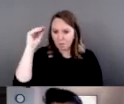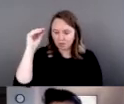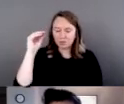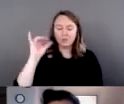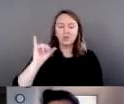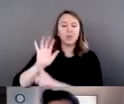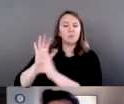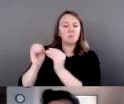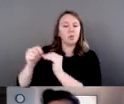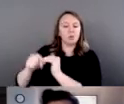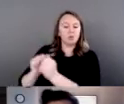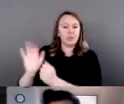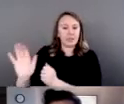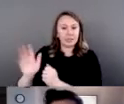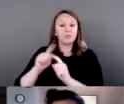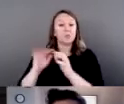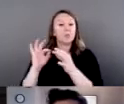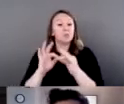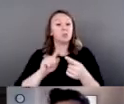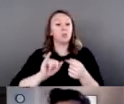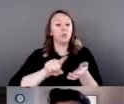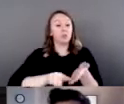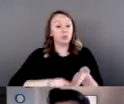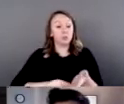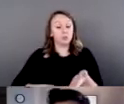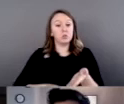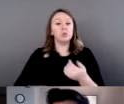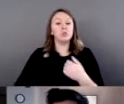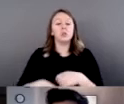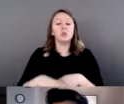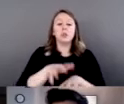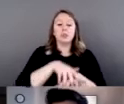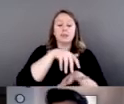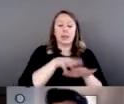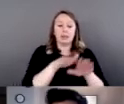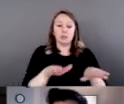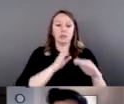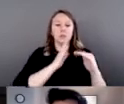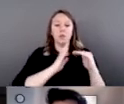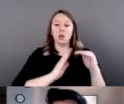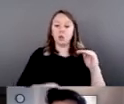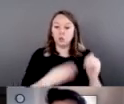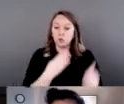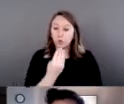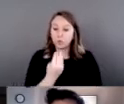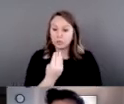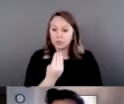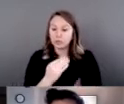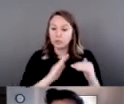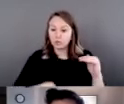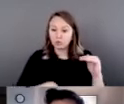according to the research, the children, Native children under the age of 14 are abused at a